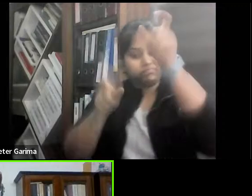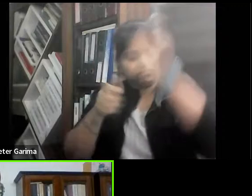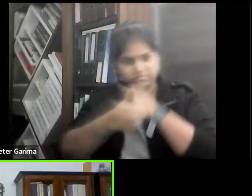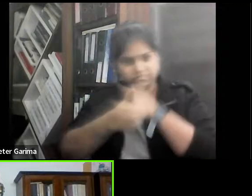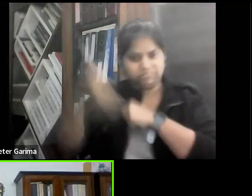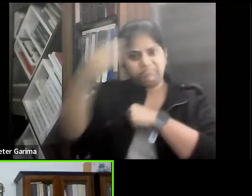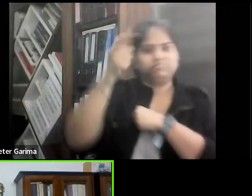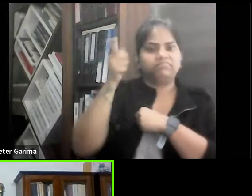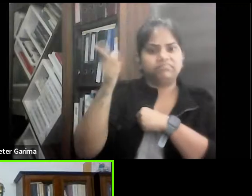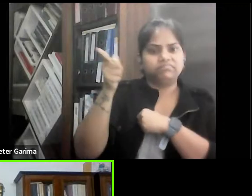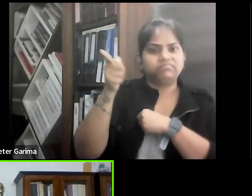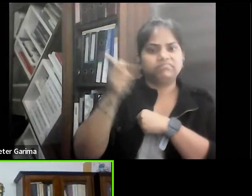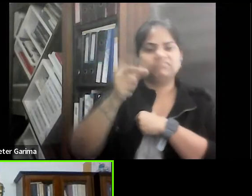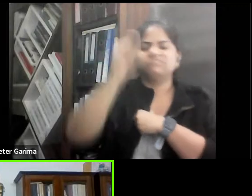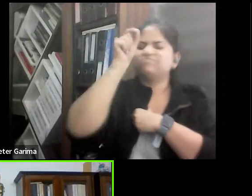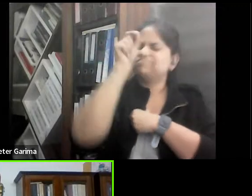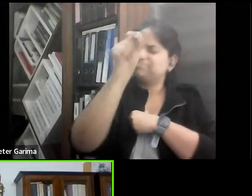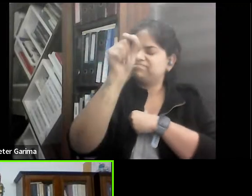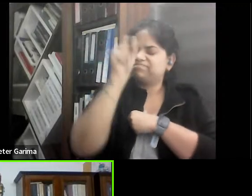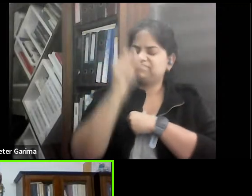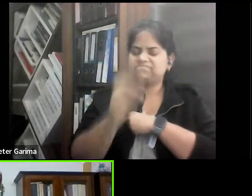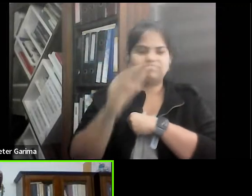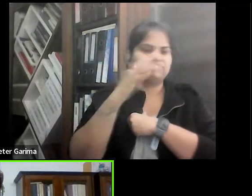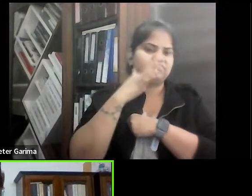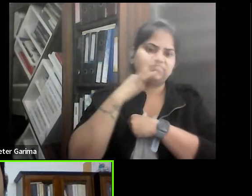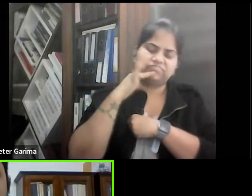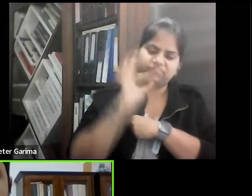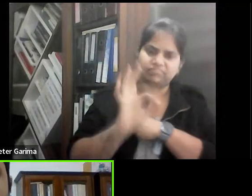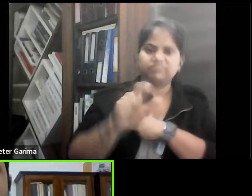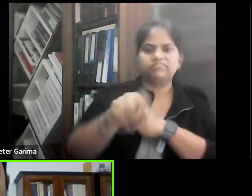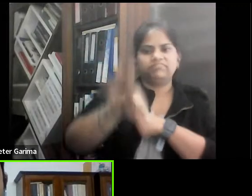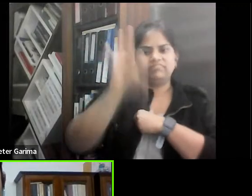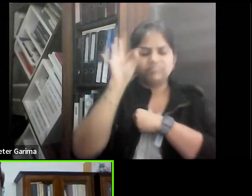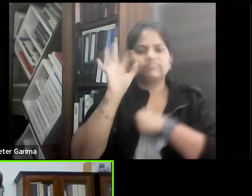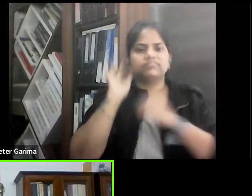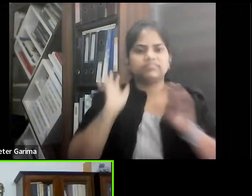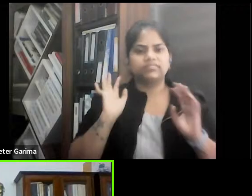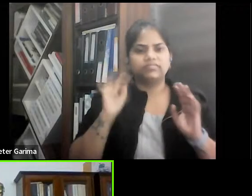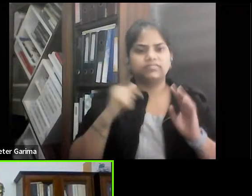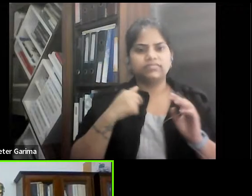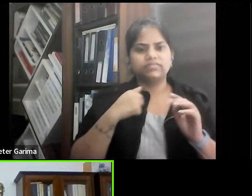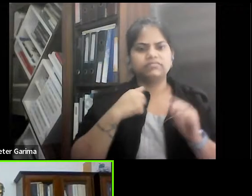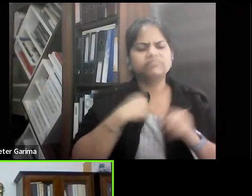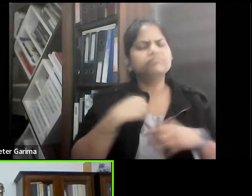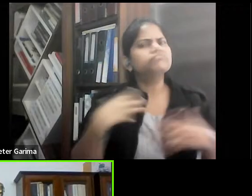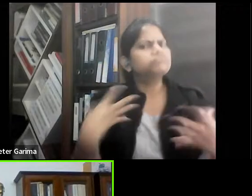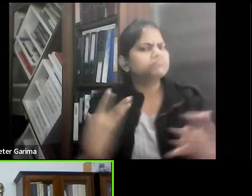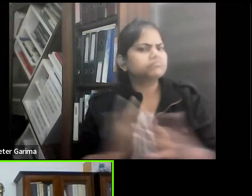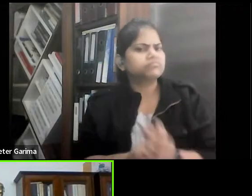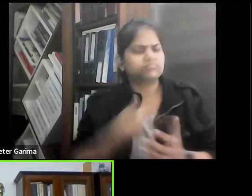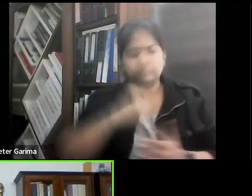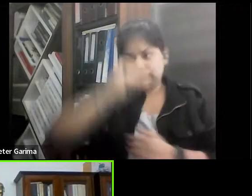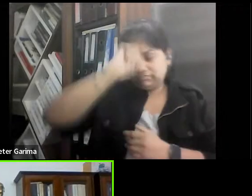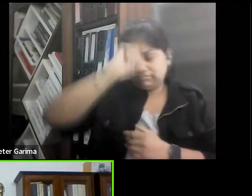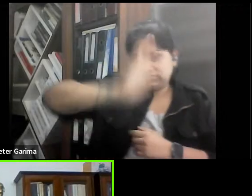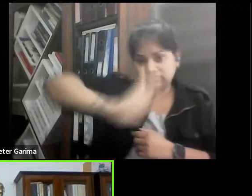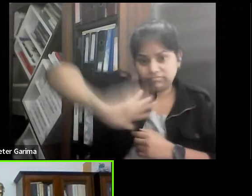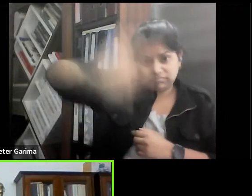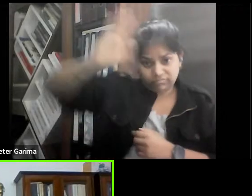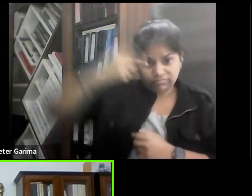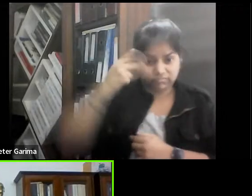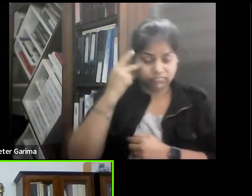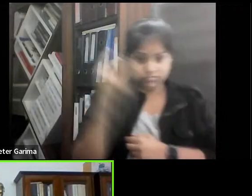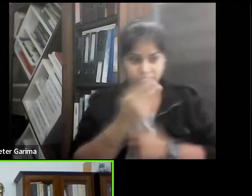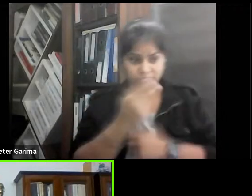it's a point well taken. I think that's how we also in India always think